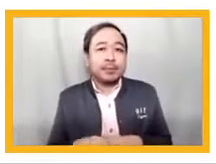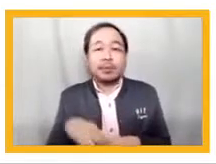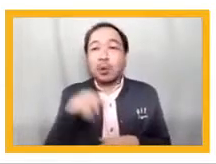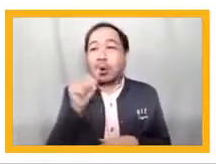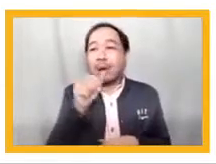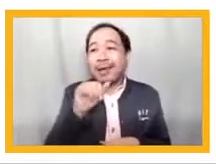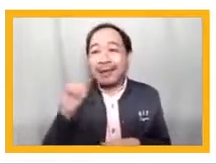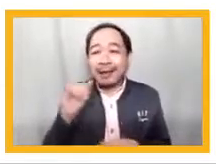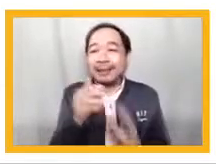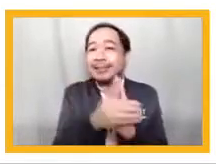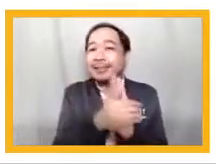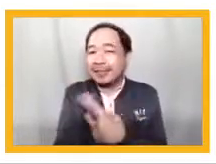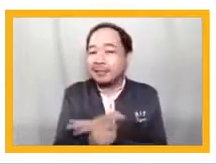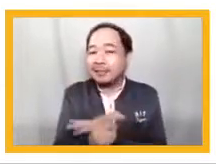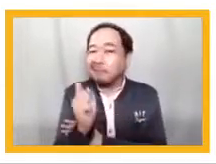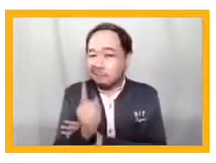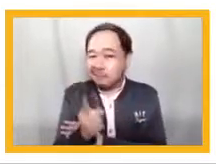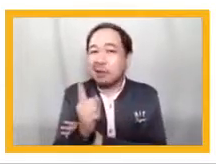remark,